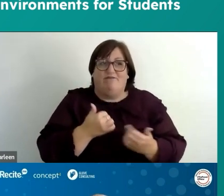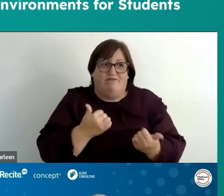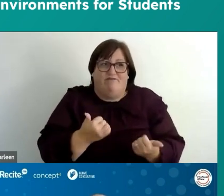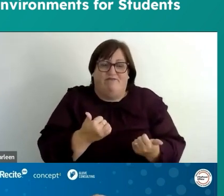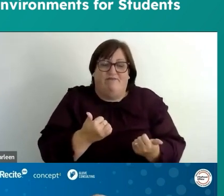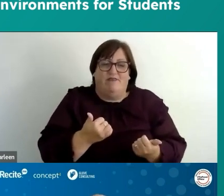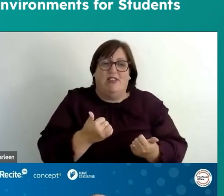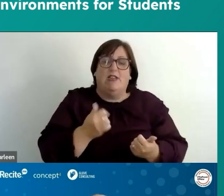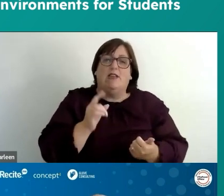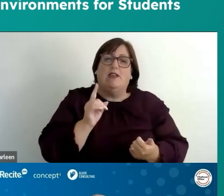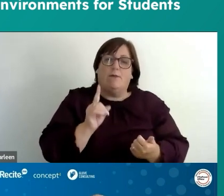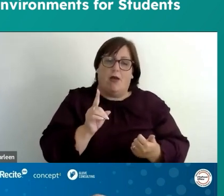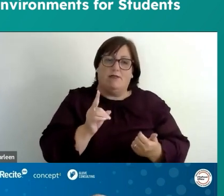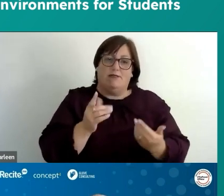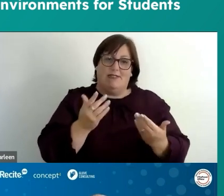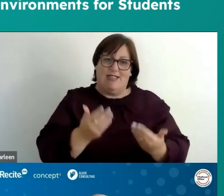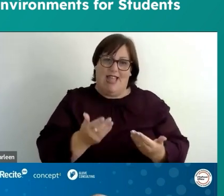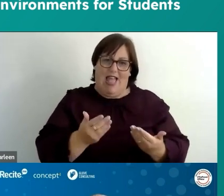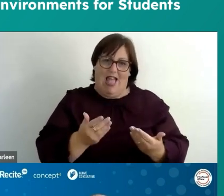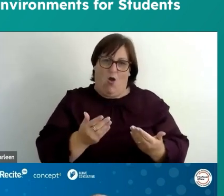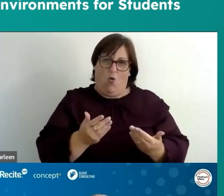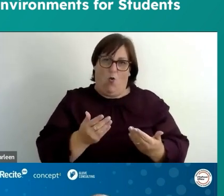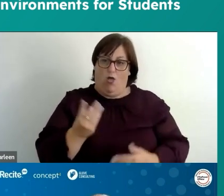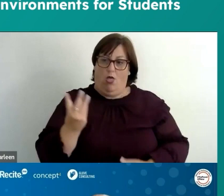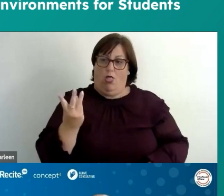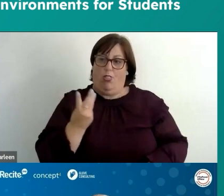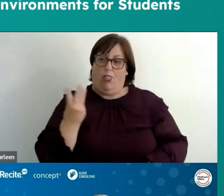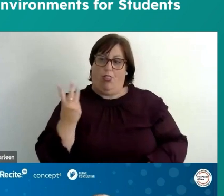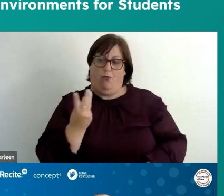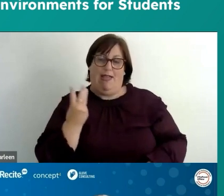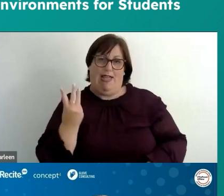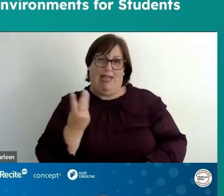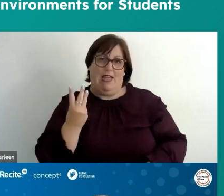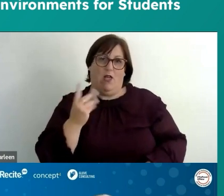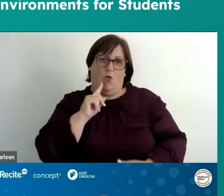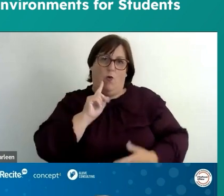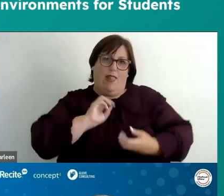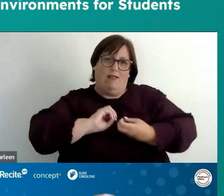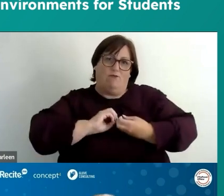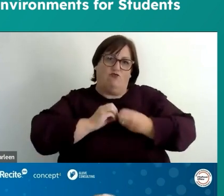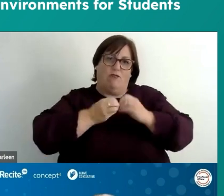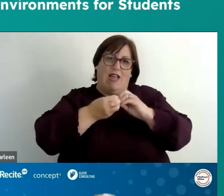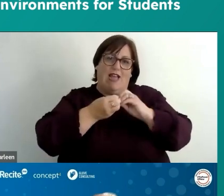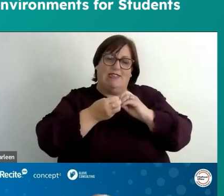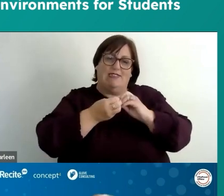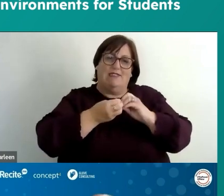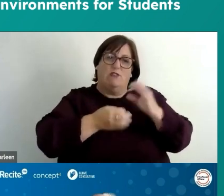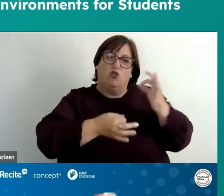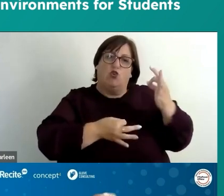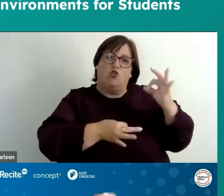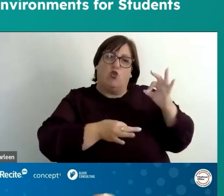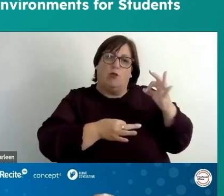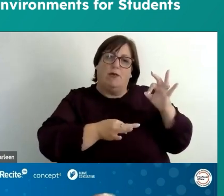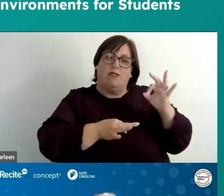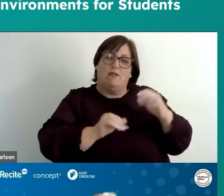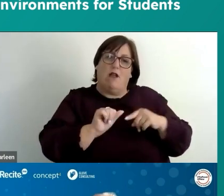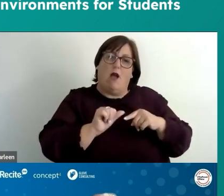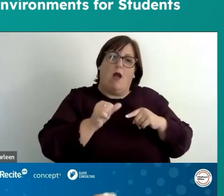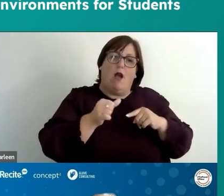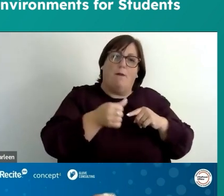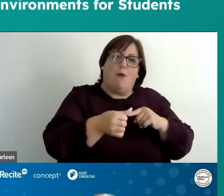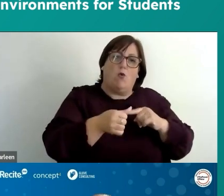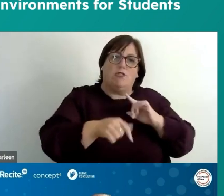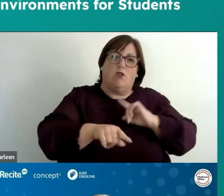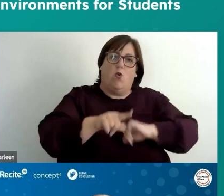What we will do as a three, we will create now a document, a post-webinar guide and takeaway